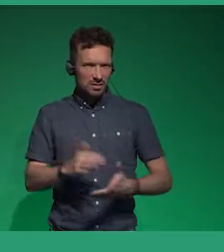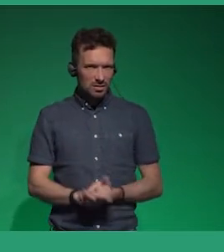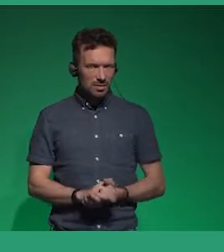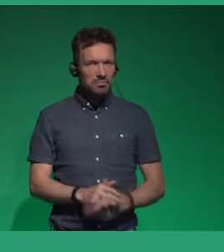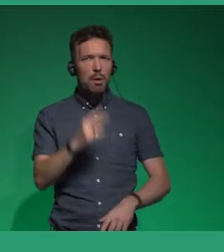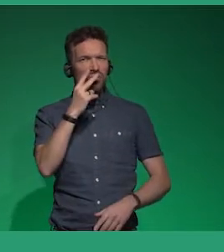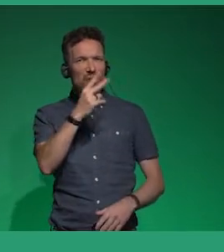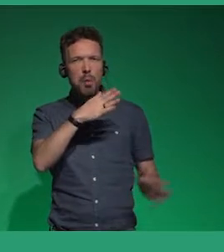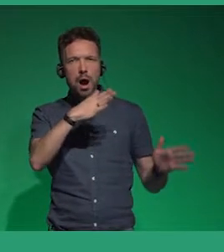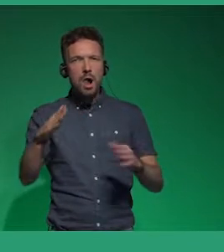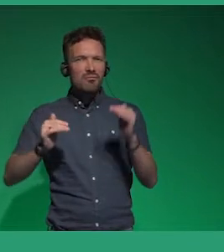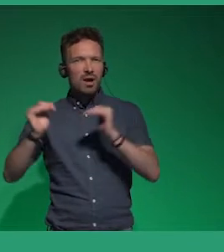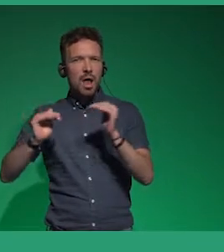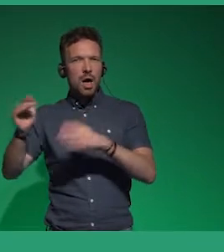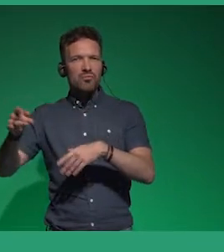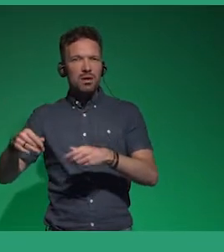side.